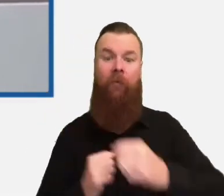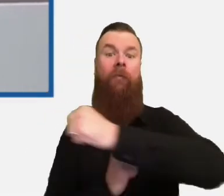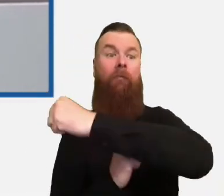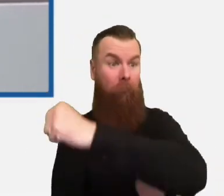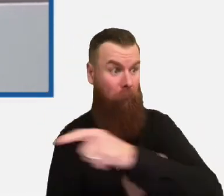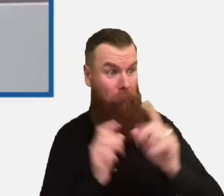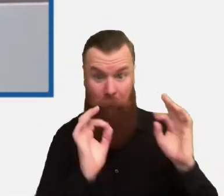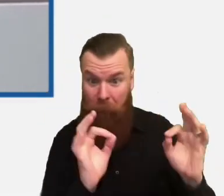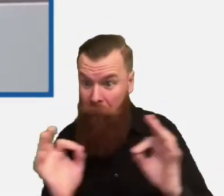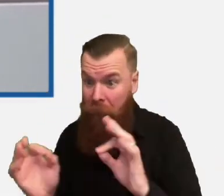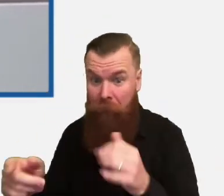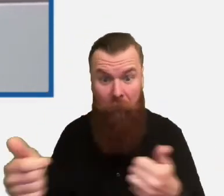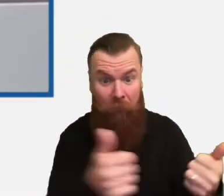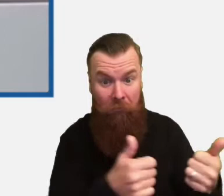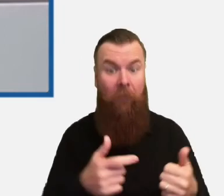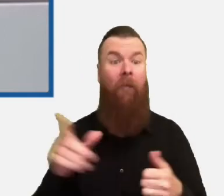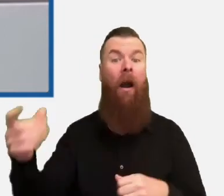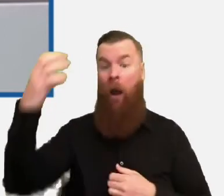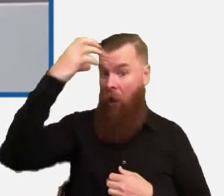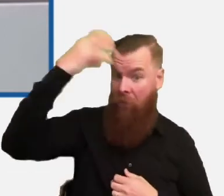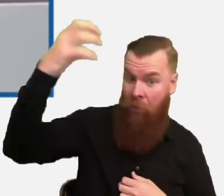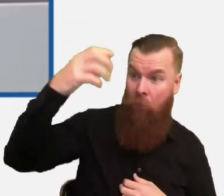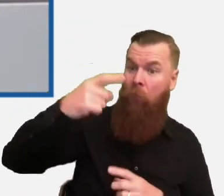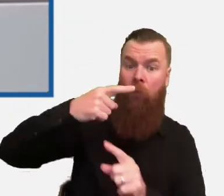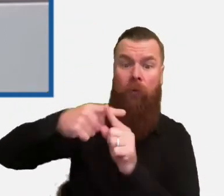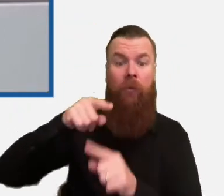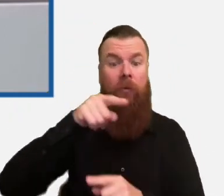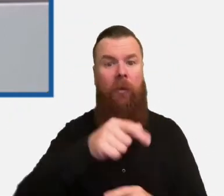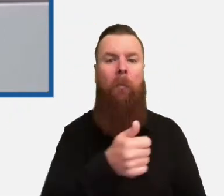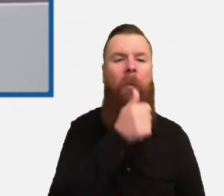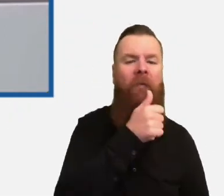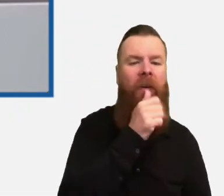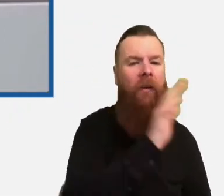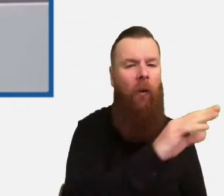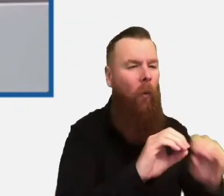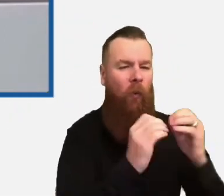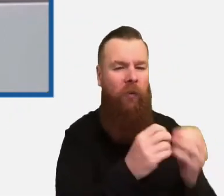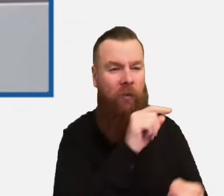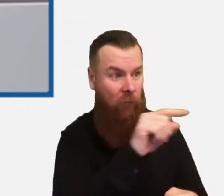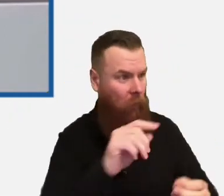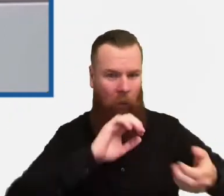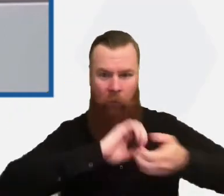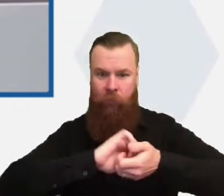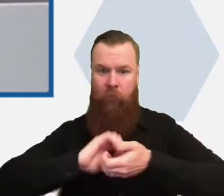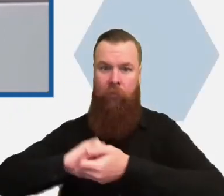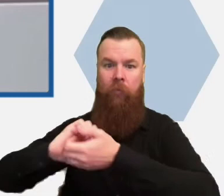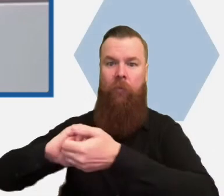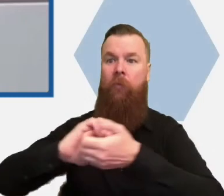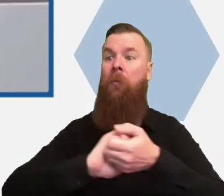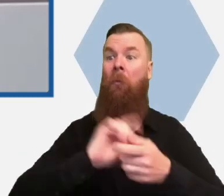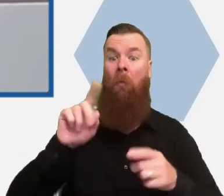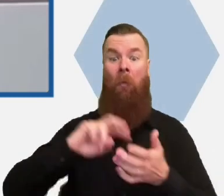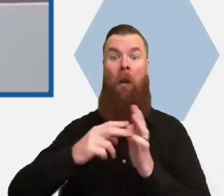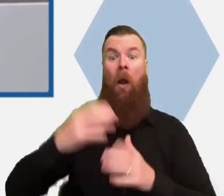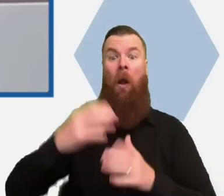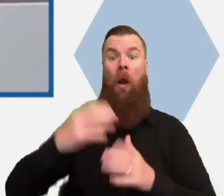the public sector alone cannot do it, and how we integrate the risk management function in a way that